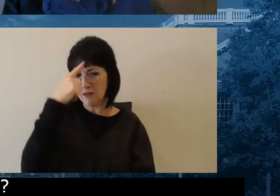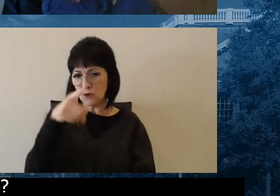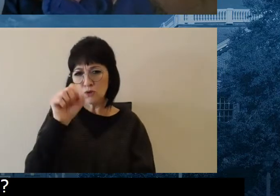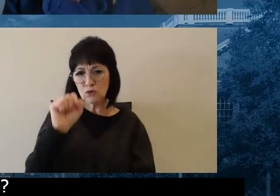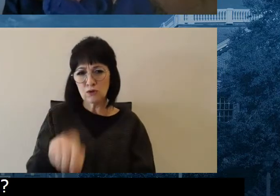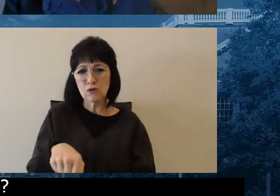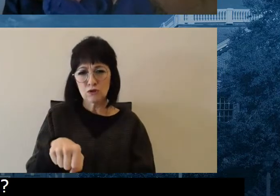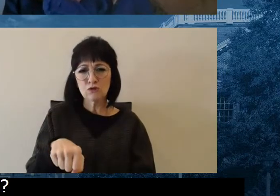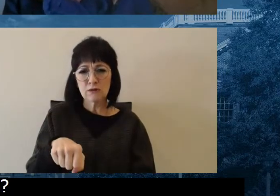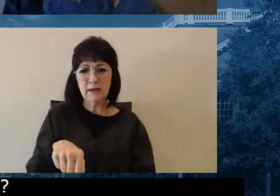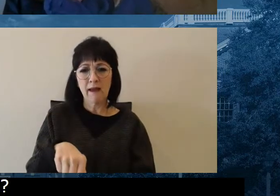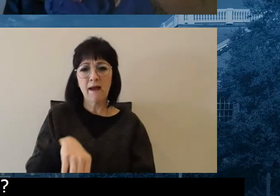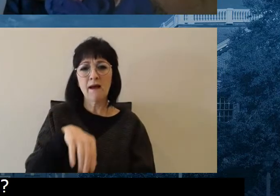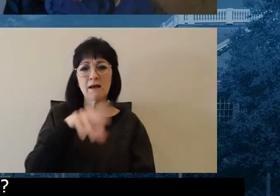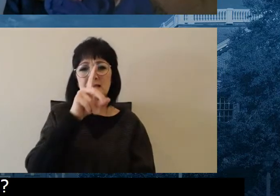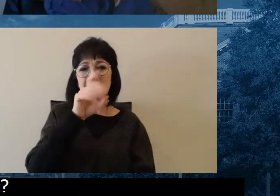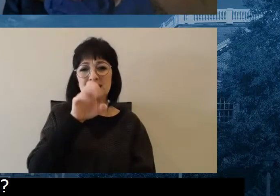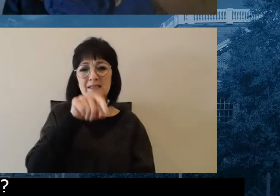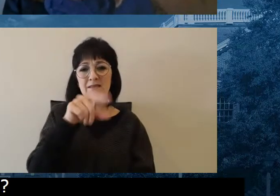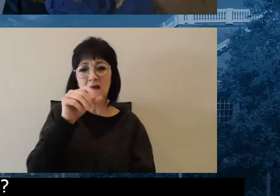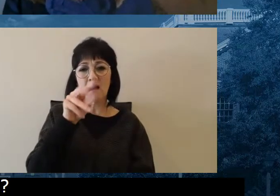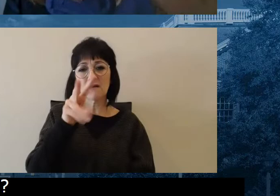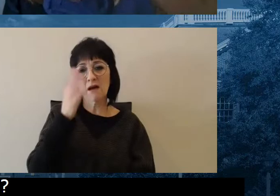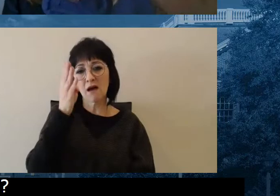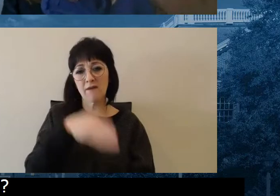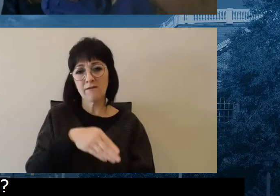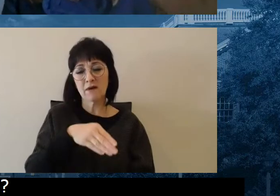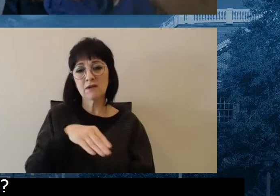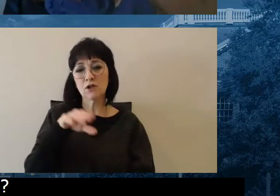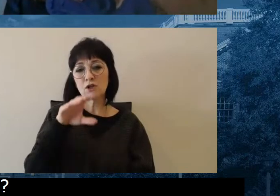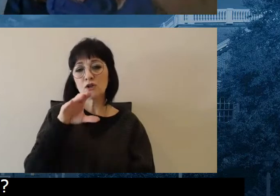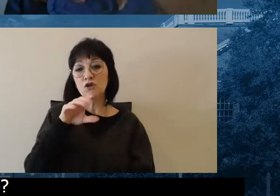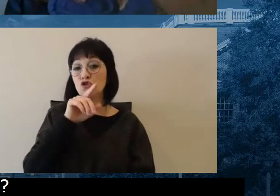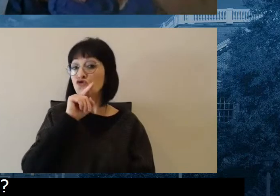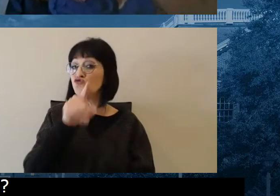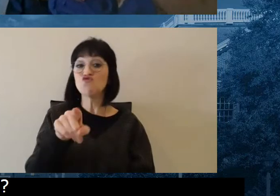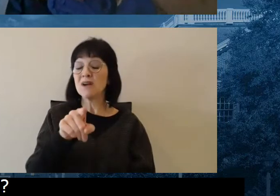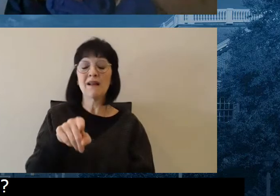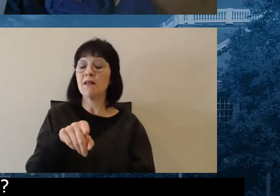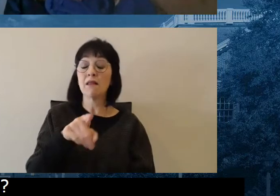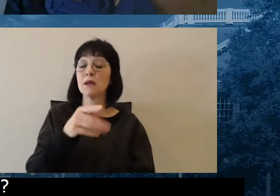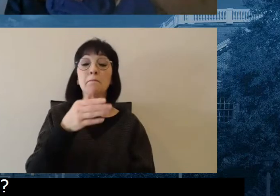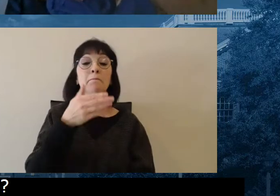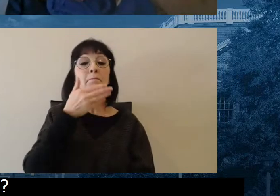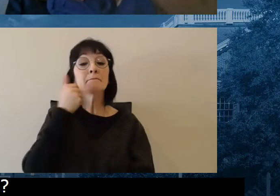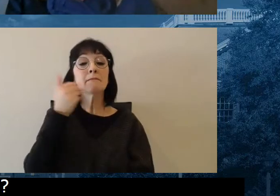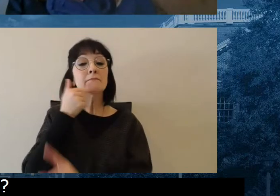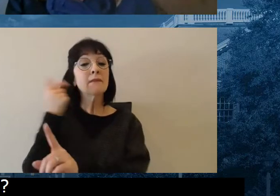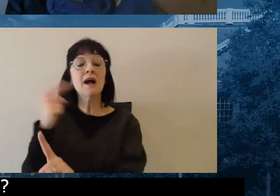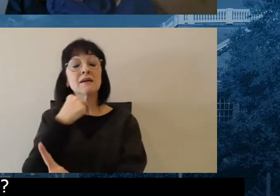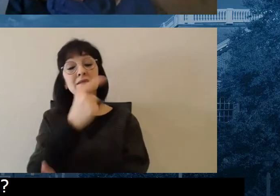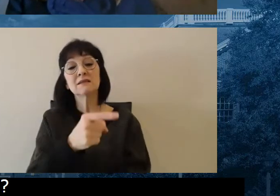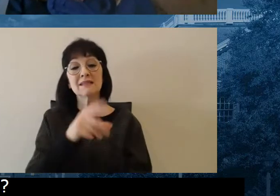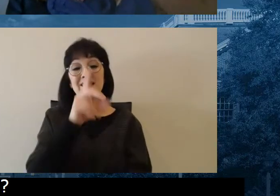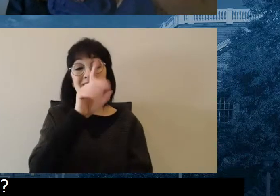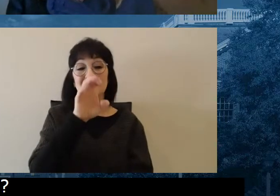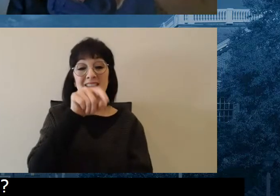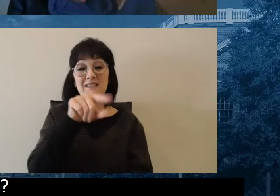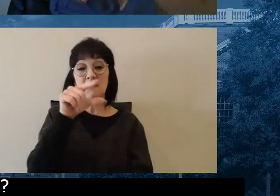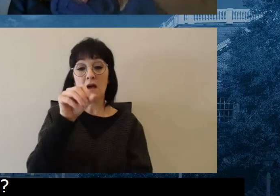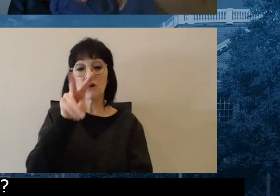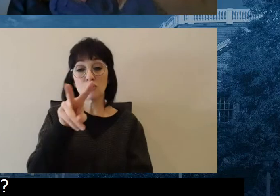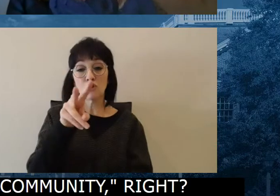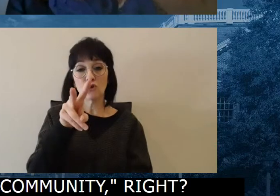de.gov/vaccine tracker. Is that right? COVID vaccine is a good one to go to. So